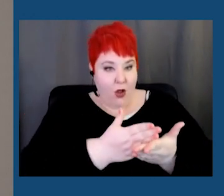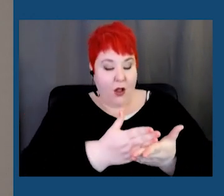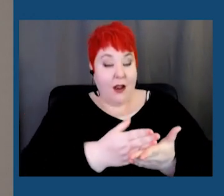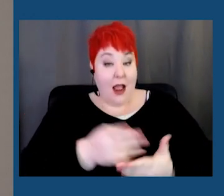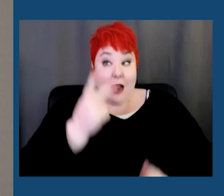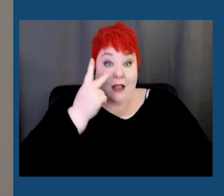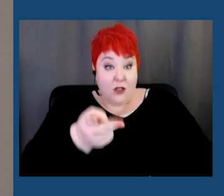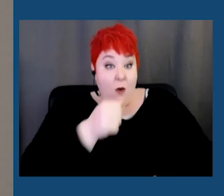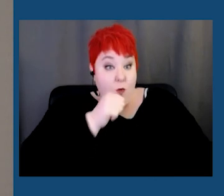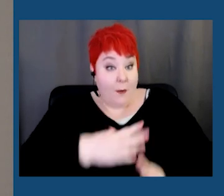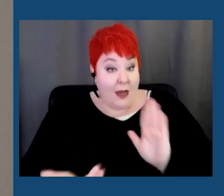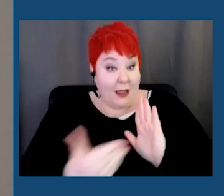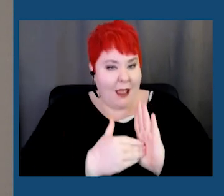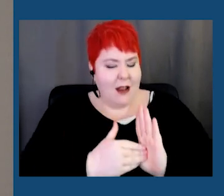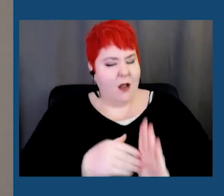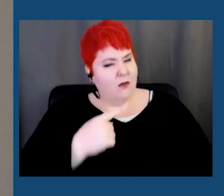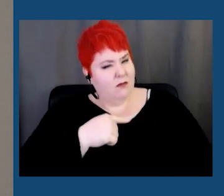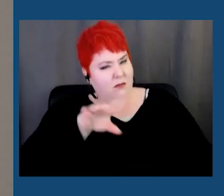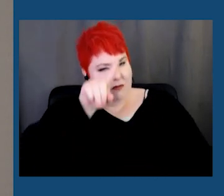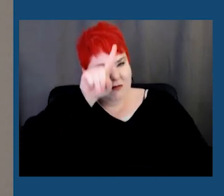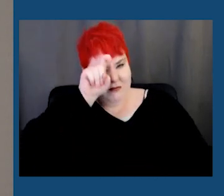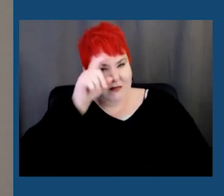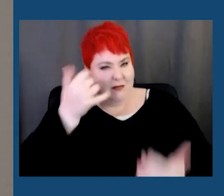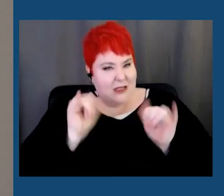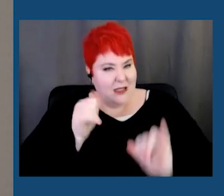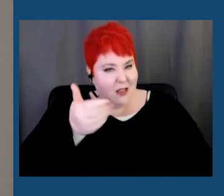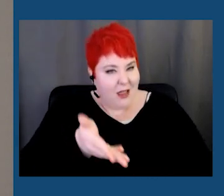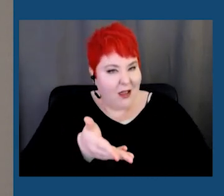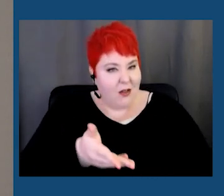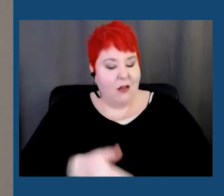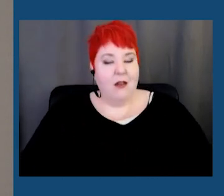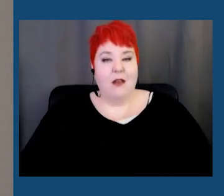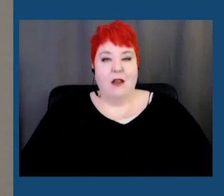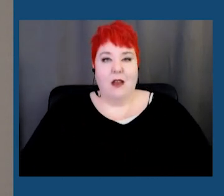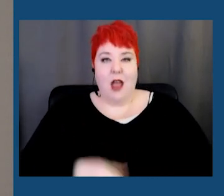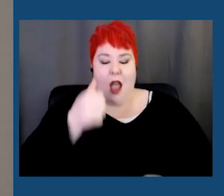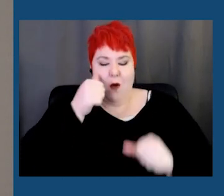odd that she was still in there. I'll never forget the gloom on this